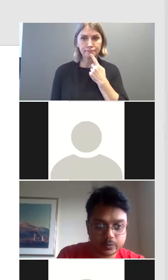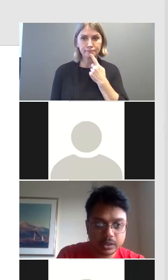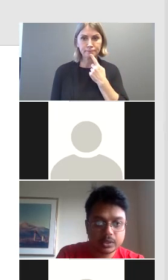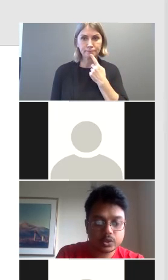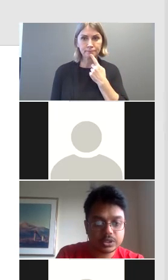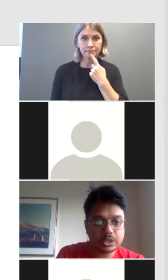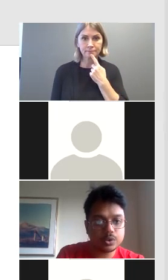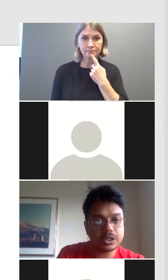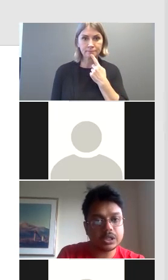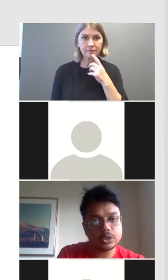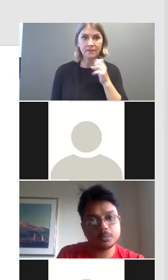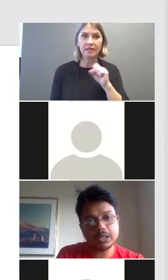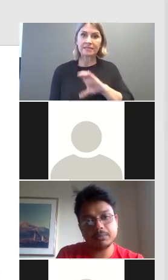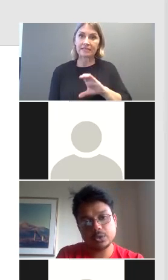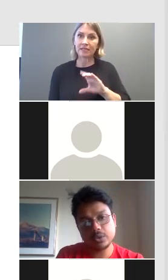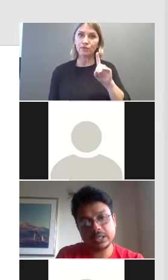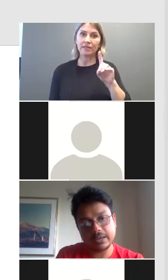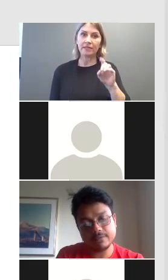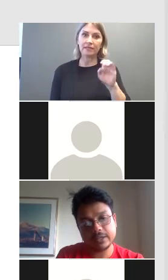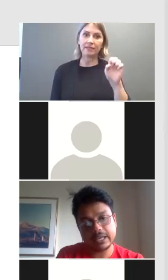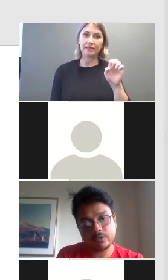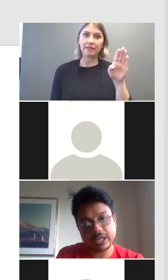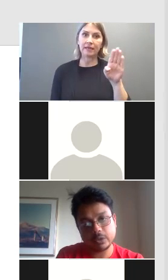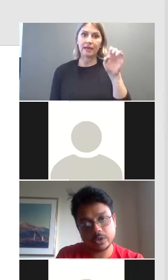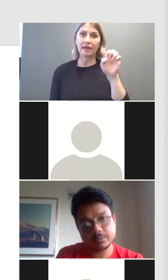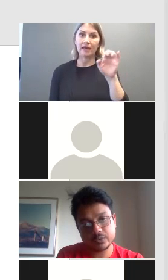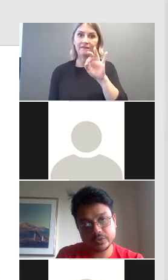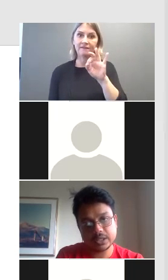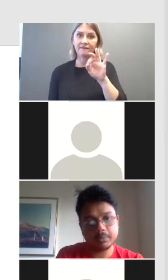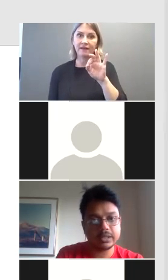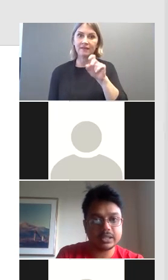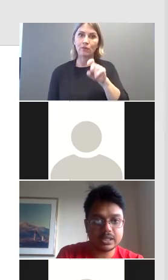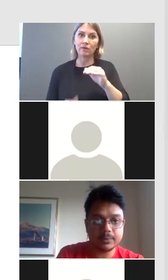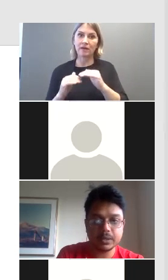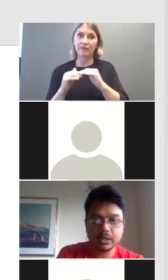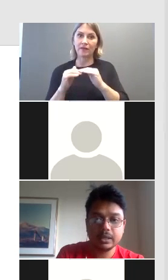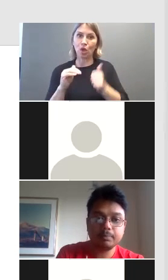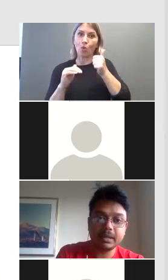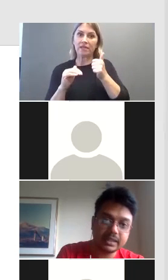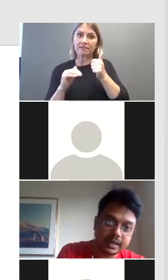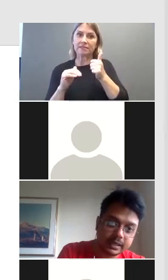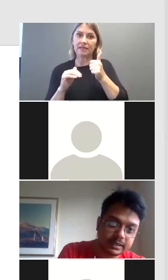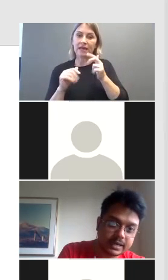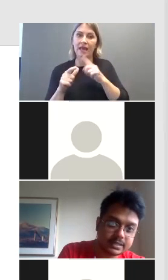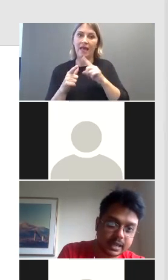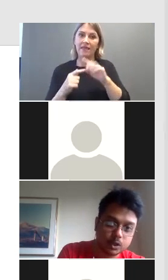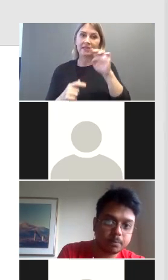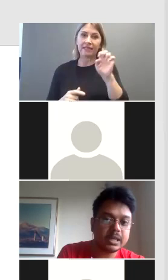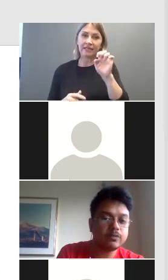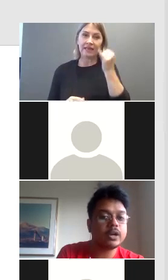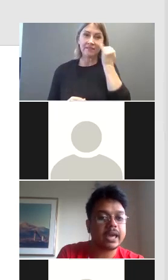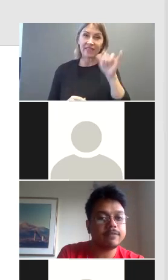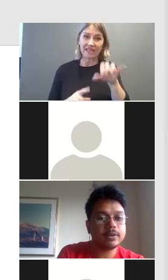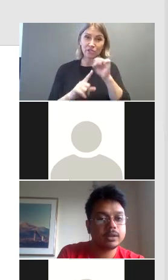that is a nice way. So C to D, D to B, B to E, F, then F would have the lowest post-visit number, then E. But then in that